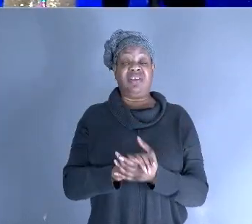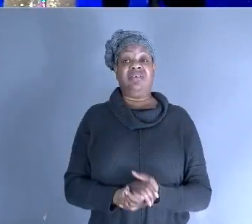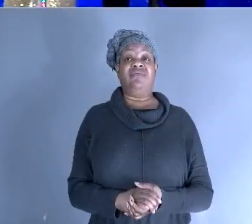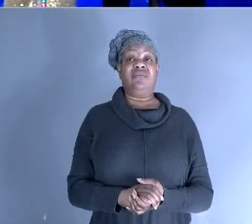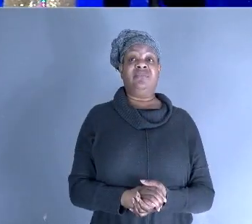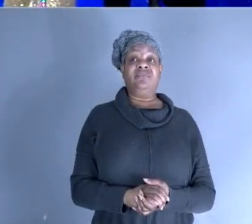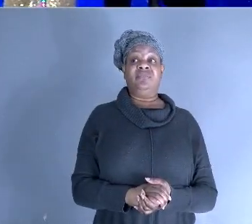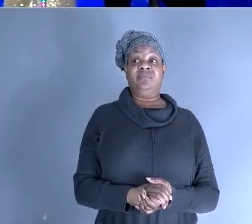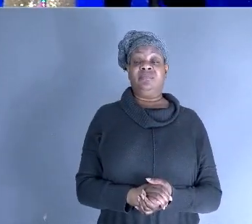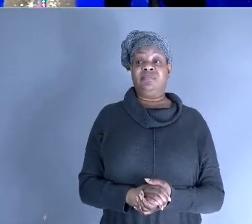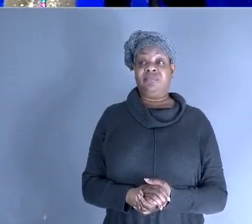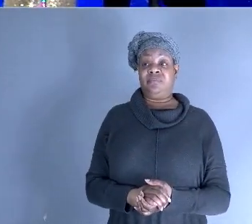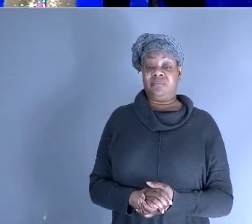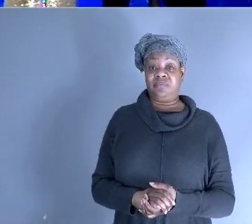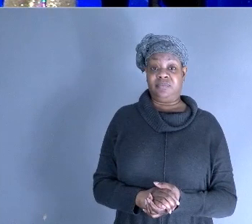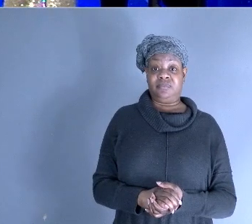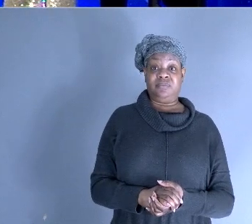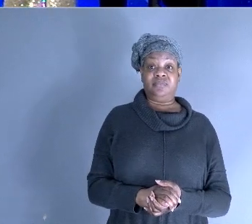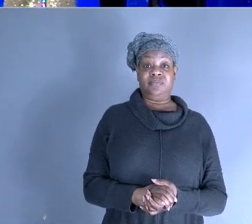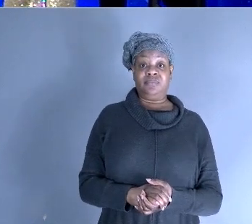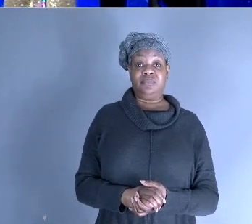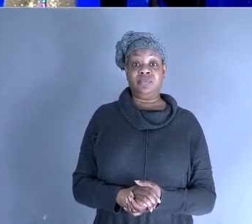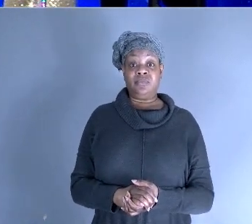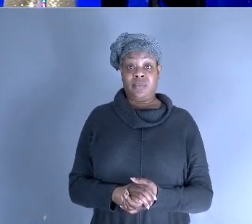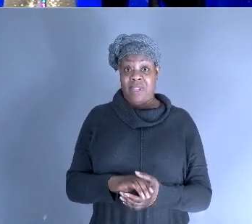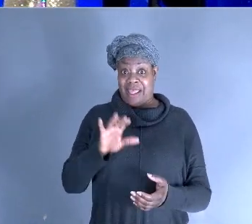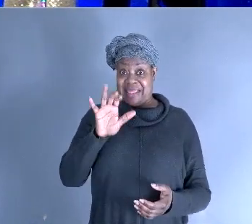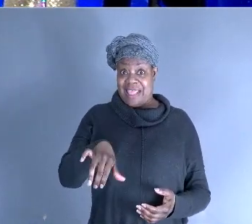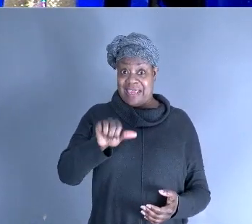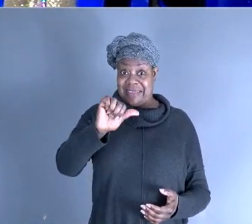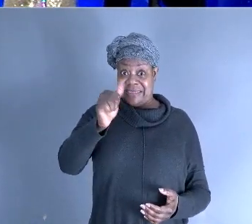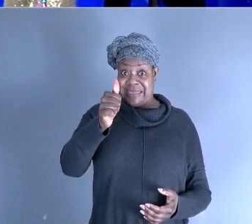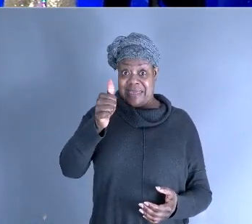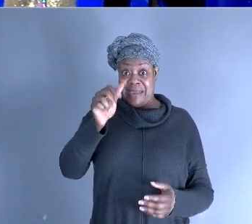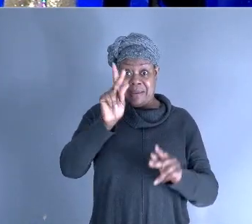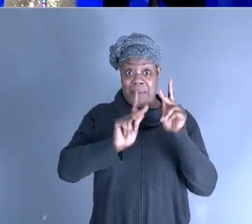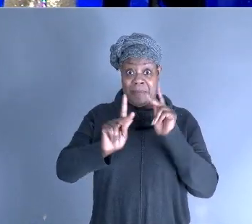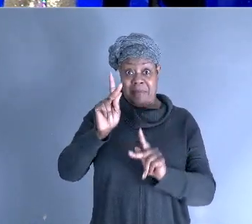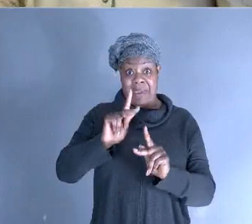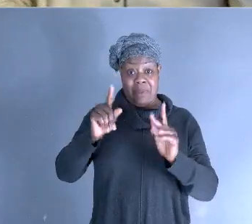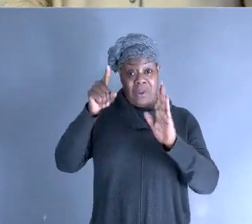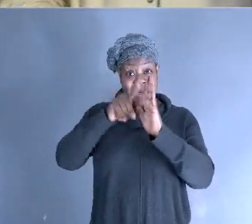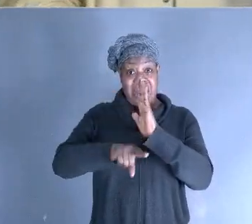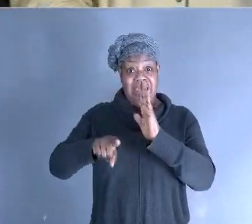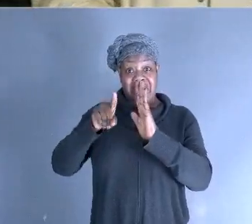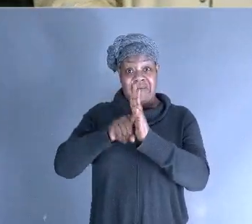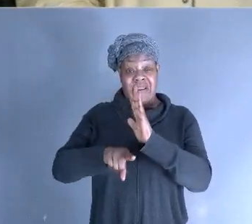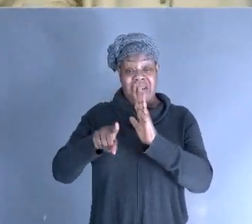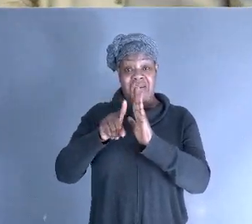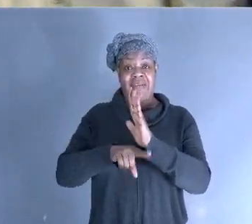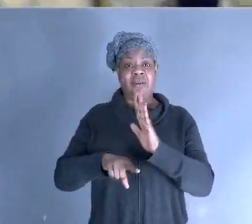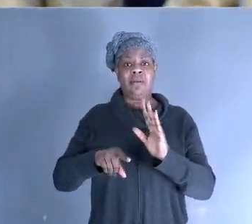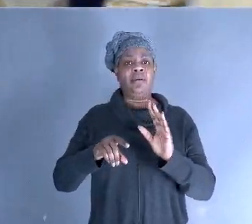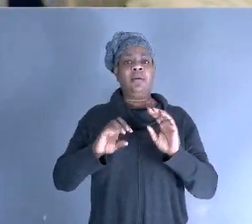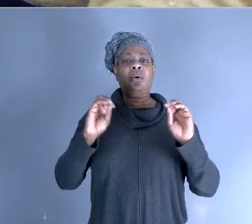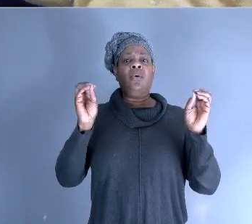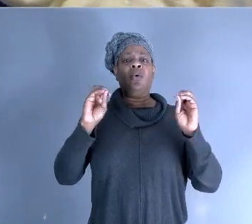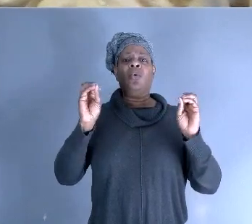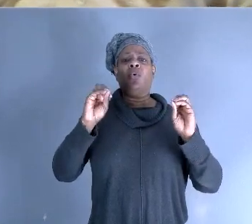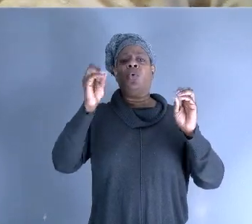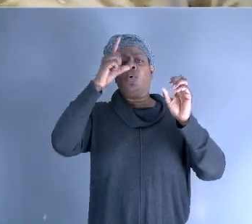Their information, their exploration, their vision has now